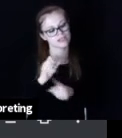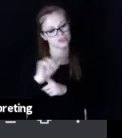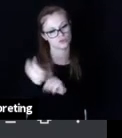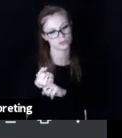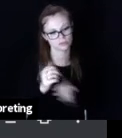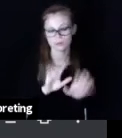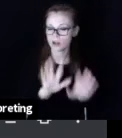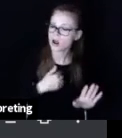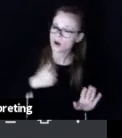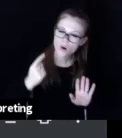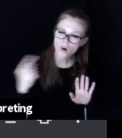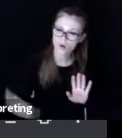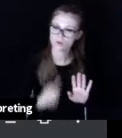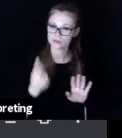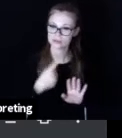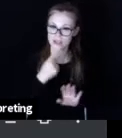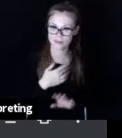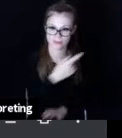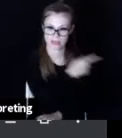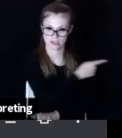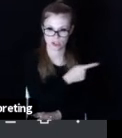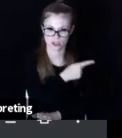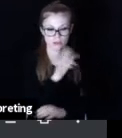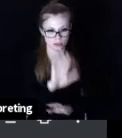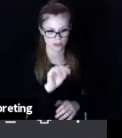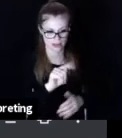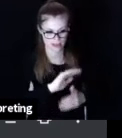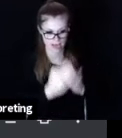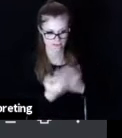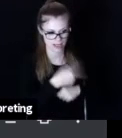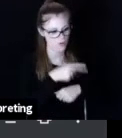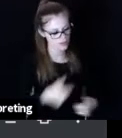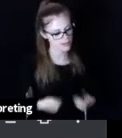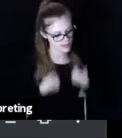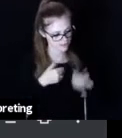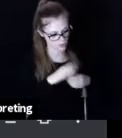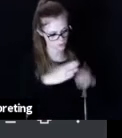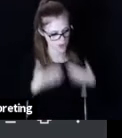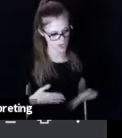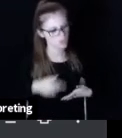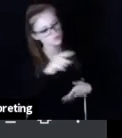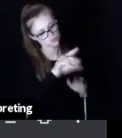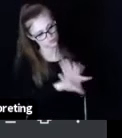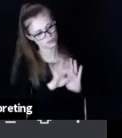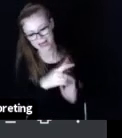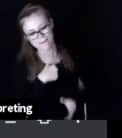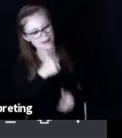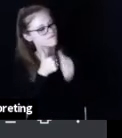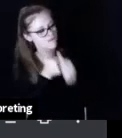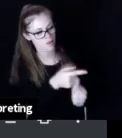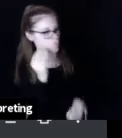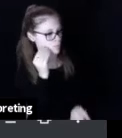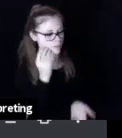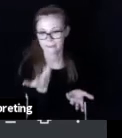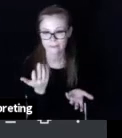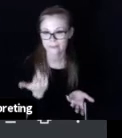my patients at the end of the day, you live in your body and you choose. I'm not going to follow you home, right? I won't